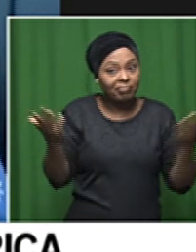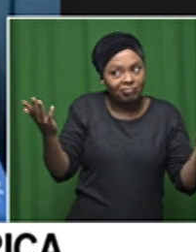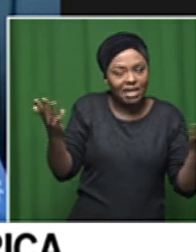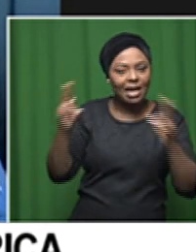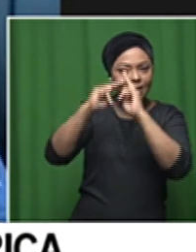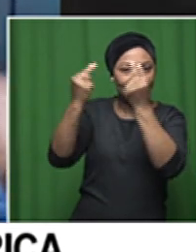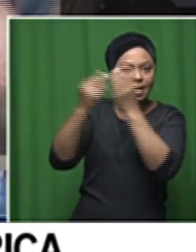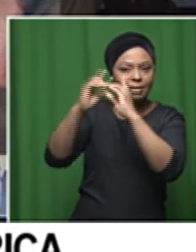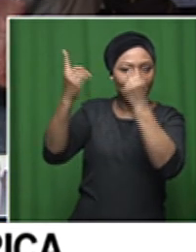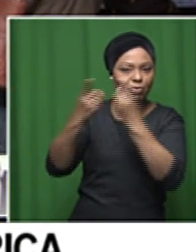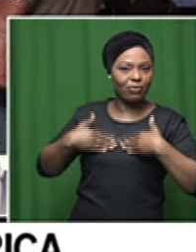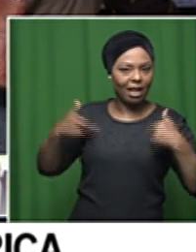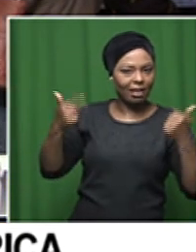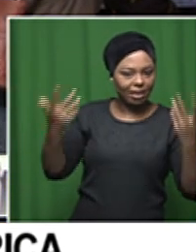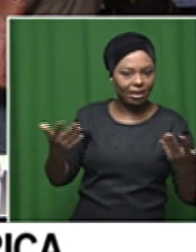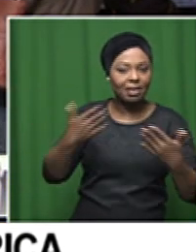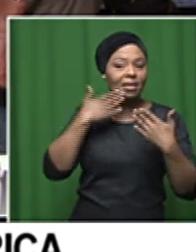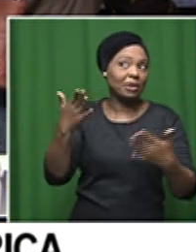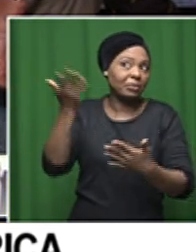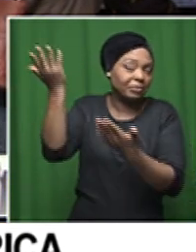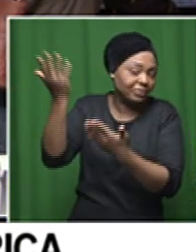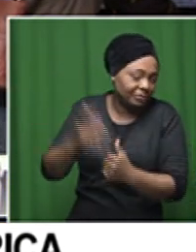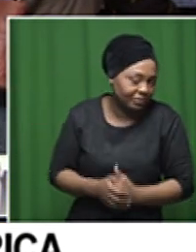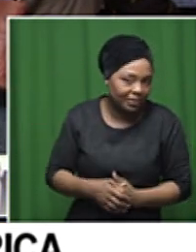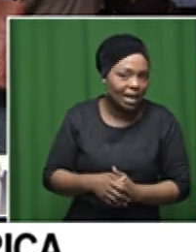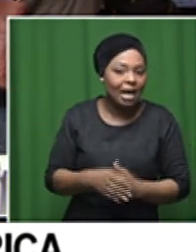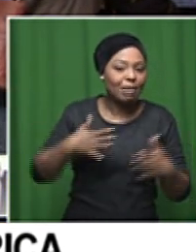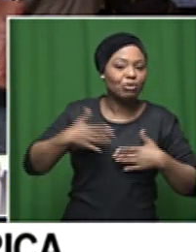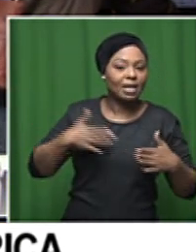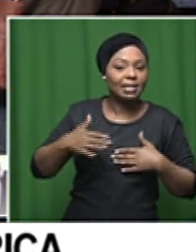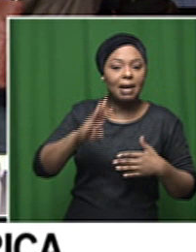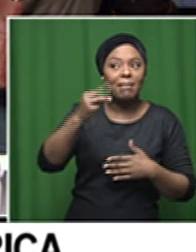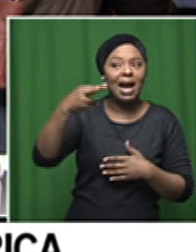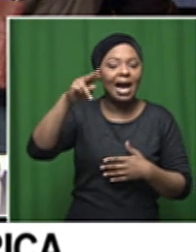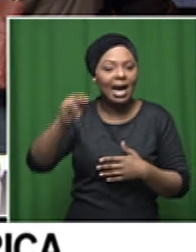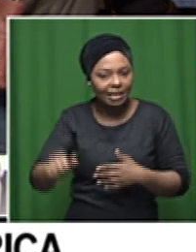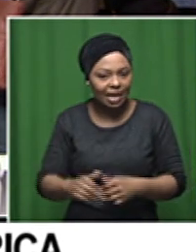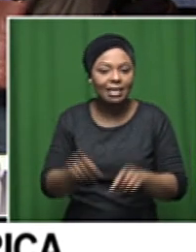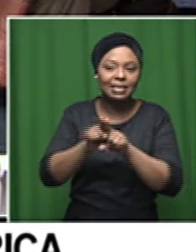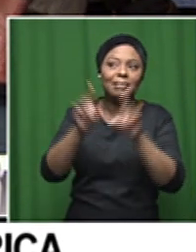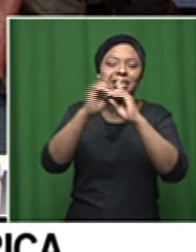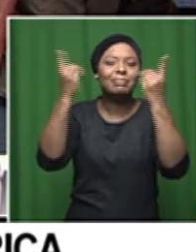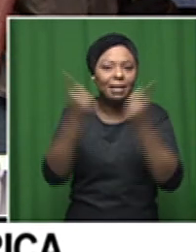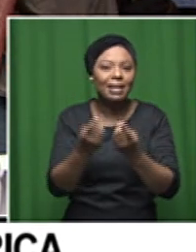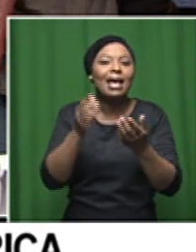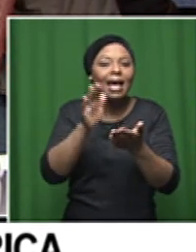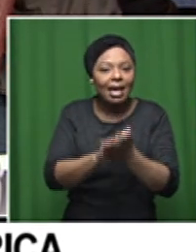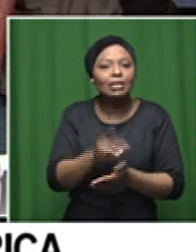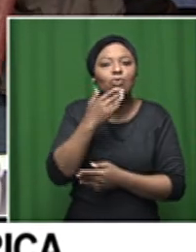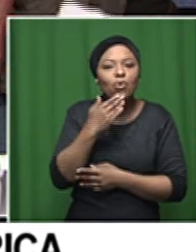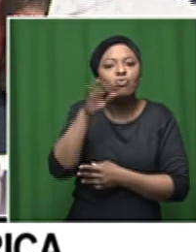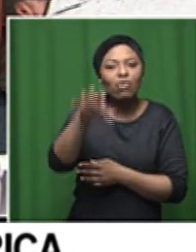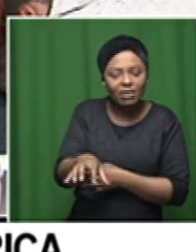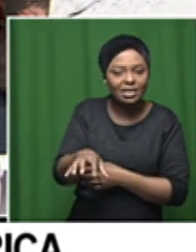National Department of Health, thanks by the administrator, Mayor Hunter, and thanks by the department and the